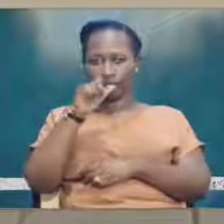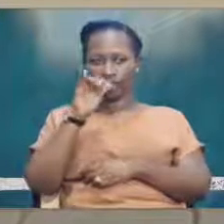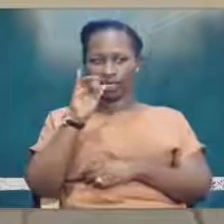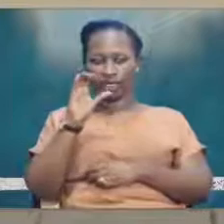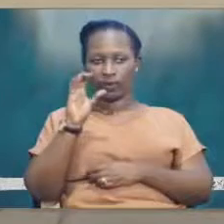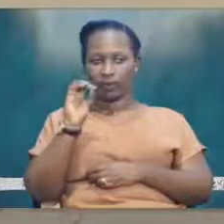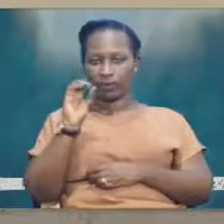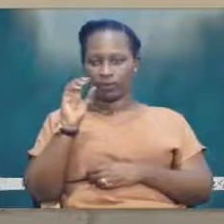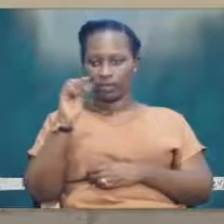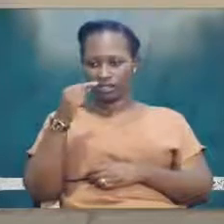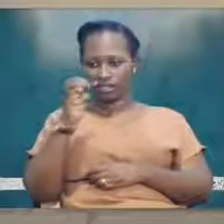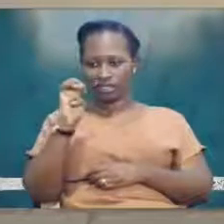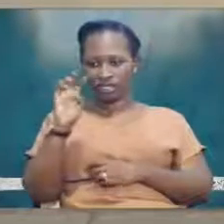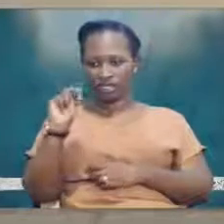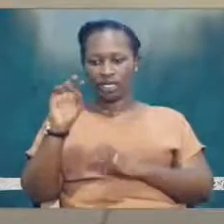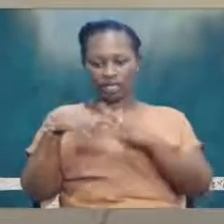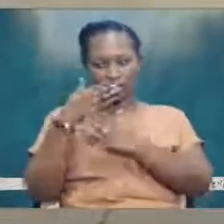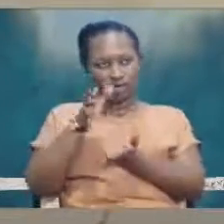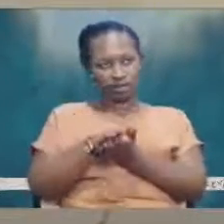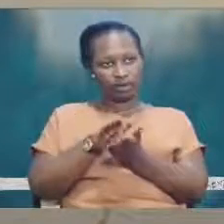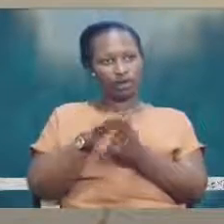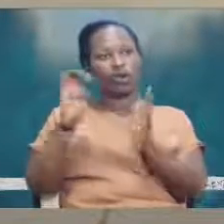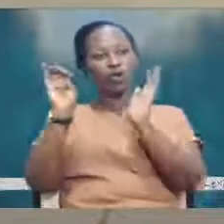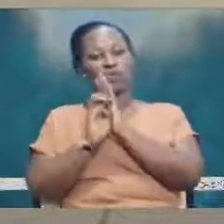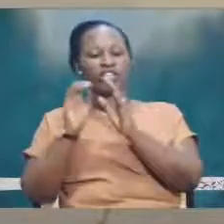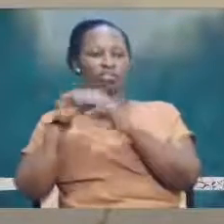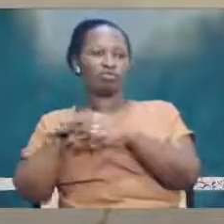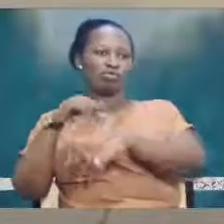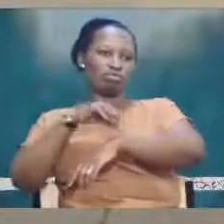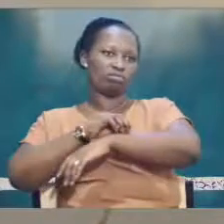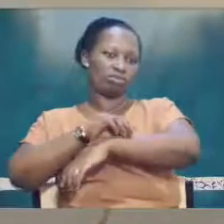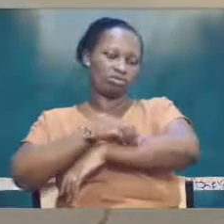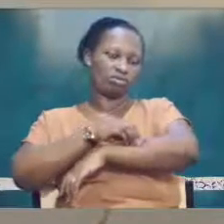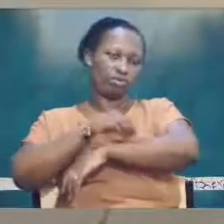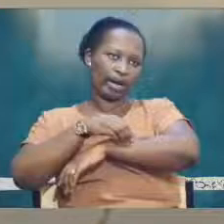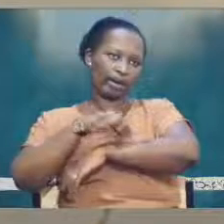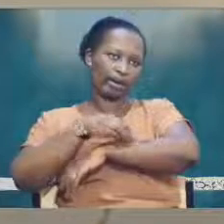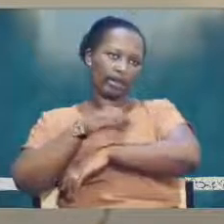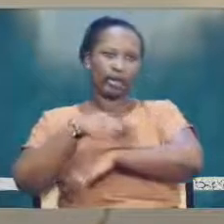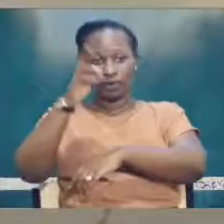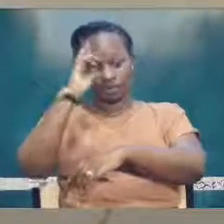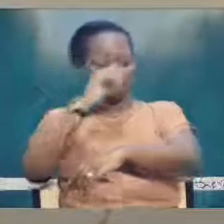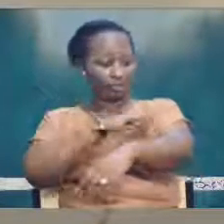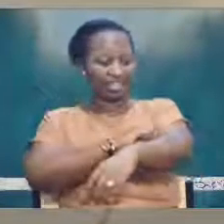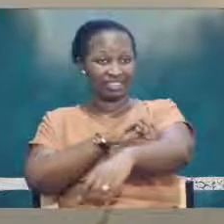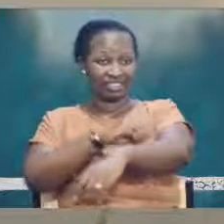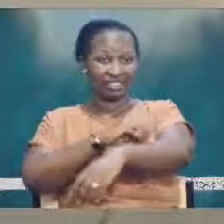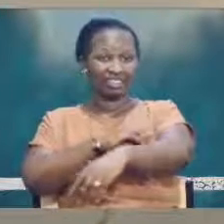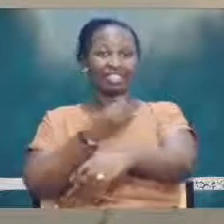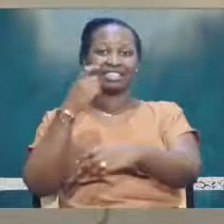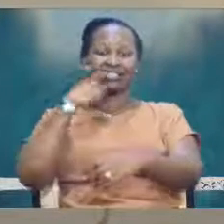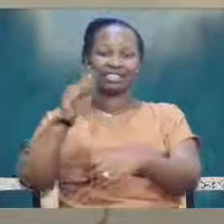be stored. Here we can say in muscles, because remember, muscles need to contract